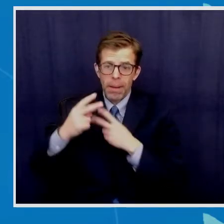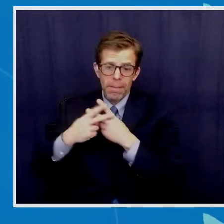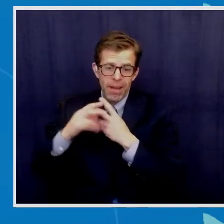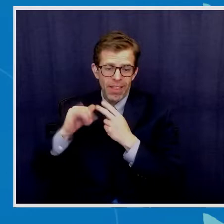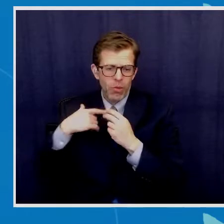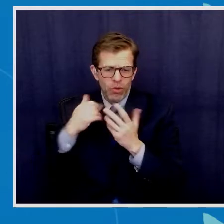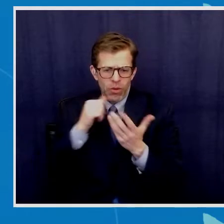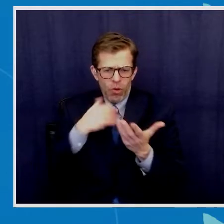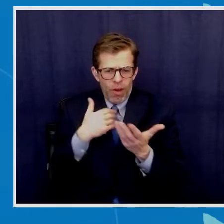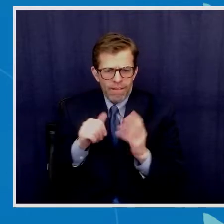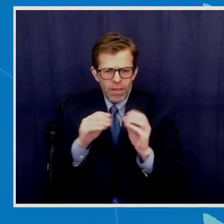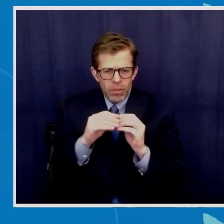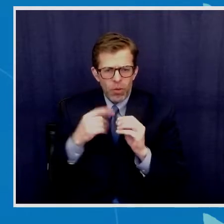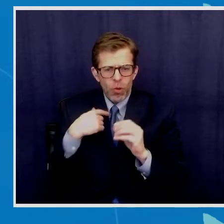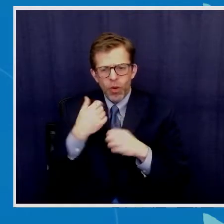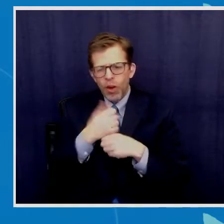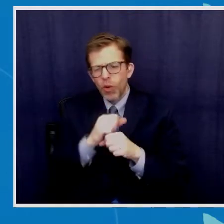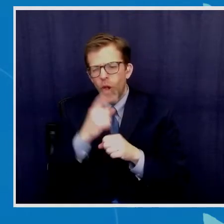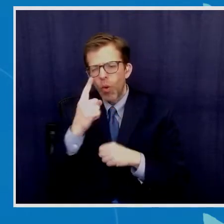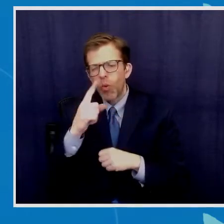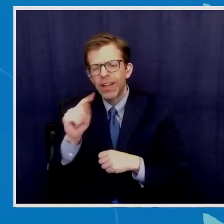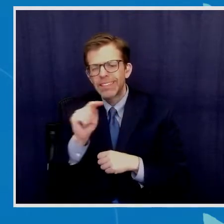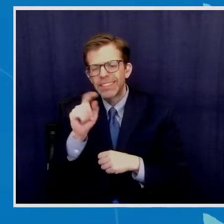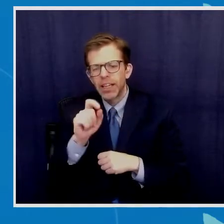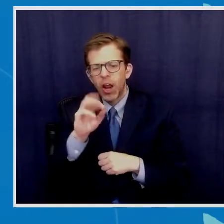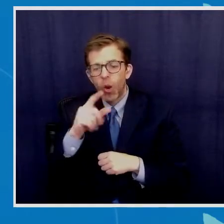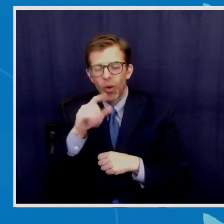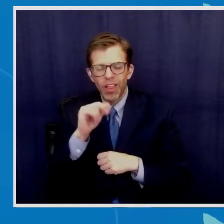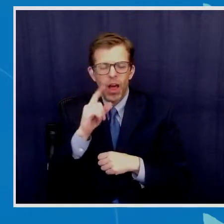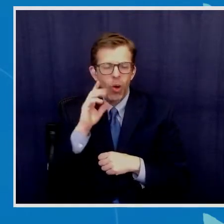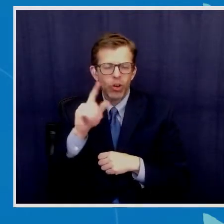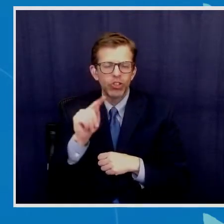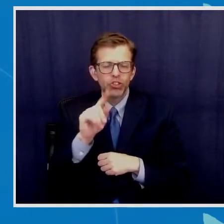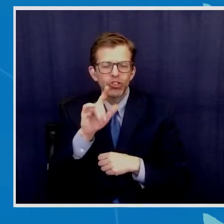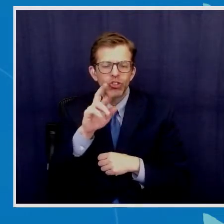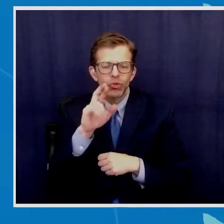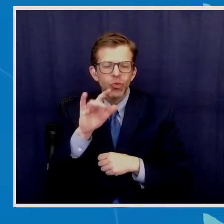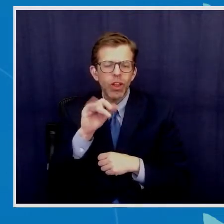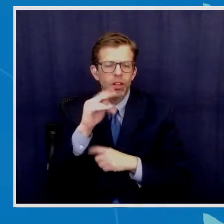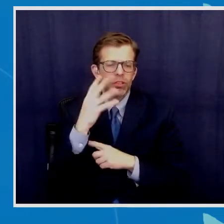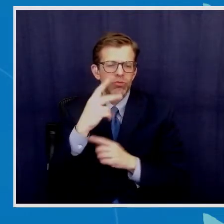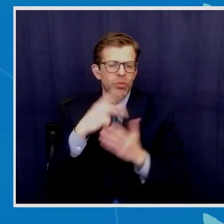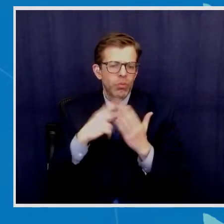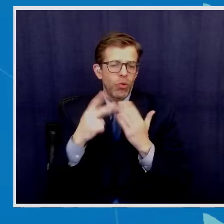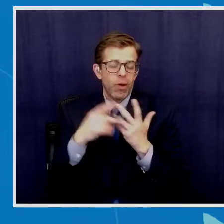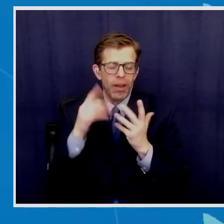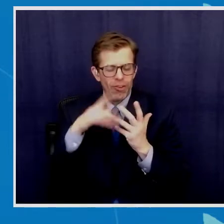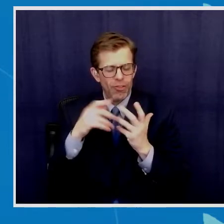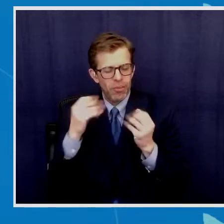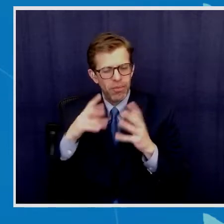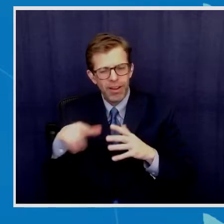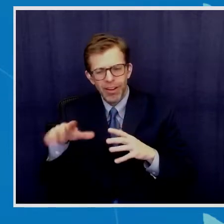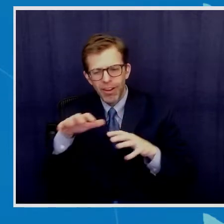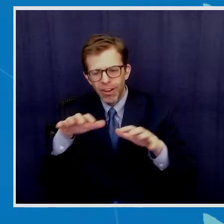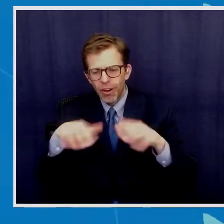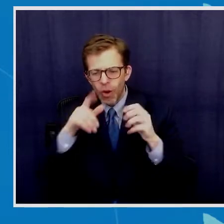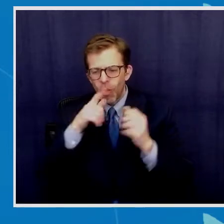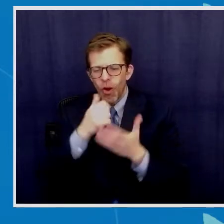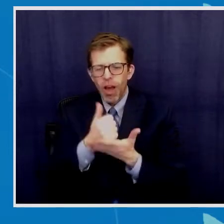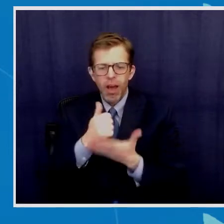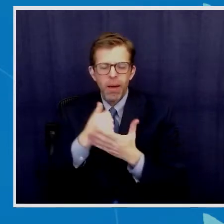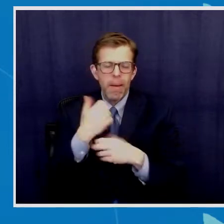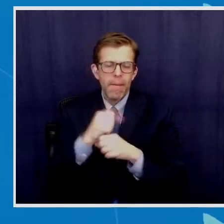created 1T.org, which is our trillion tree program, to get 1 trillion trees. And I know there's many people in the audience who have helped and made